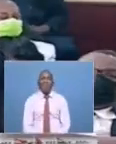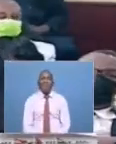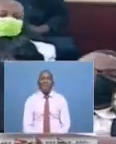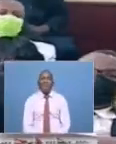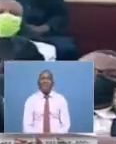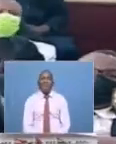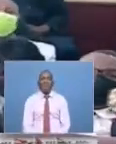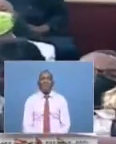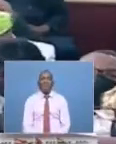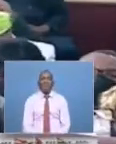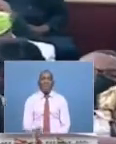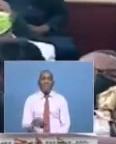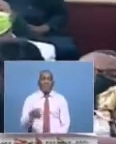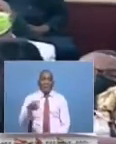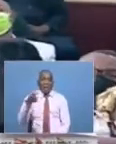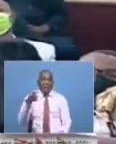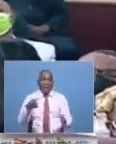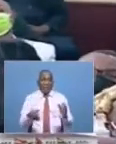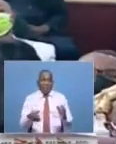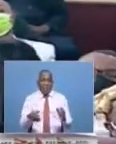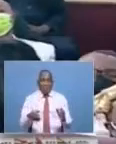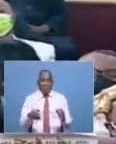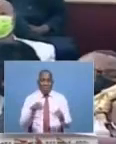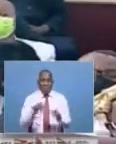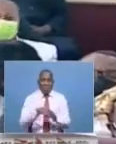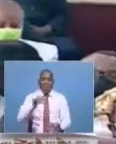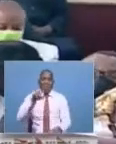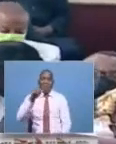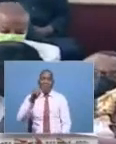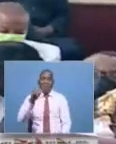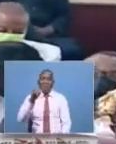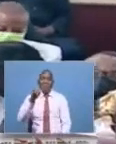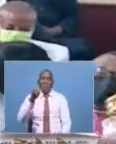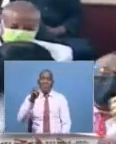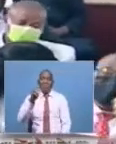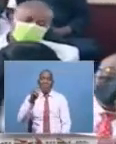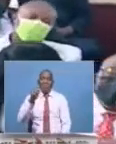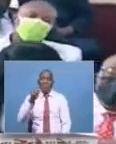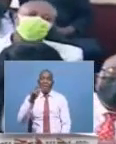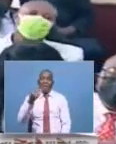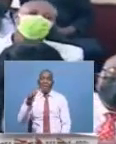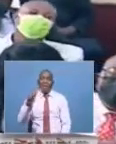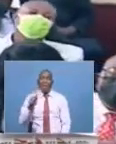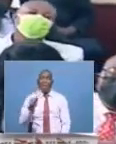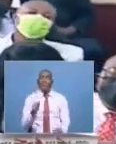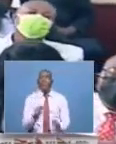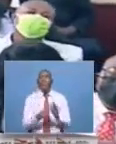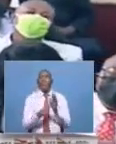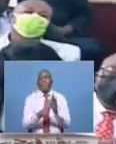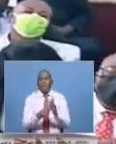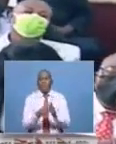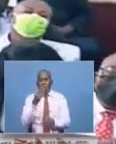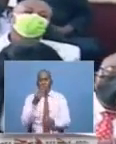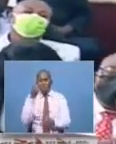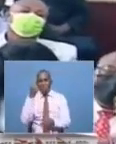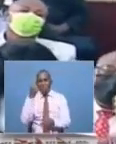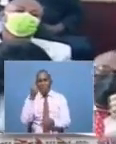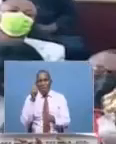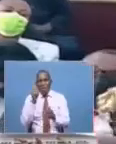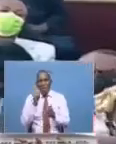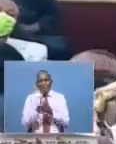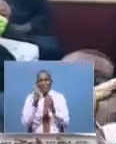the court in Sumaila Bilbil sought to demonstrate why it was in the interest of justice